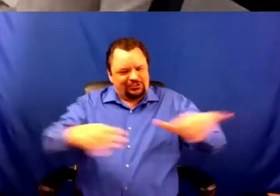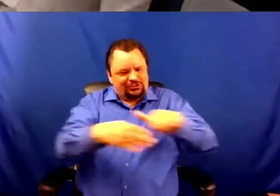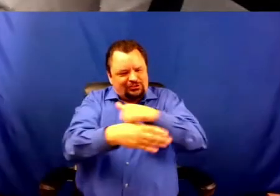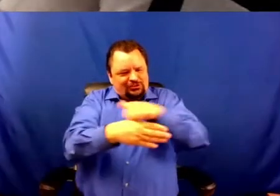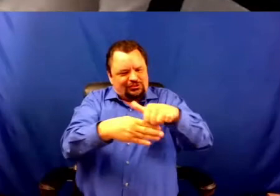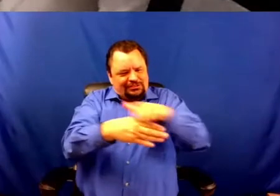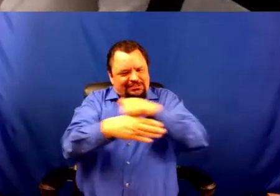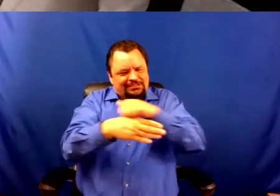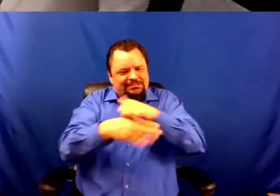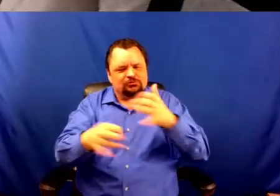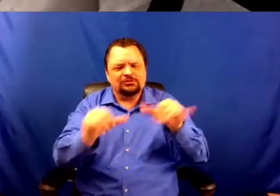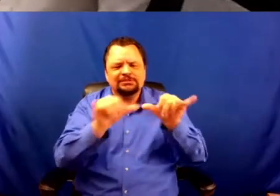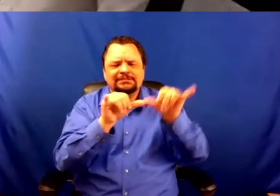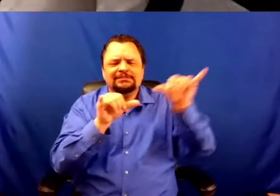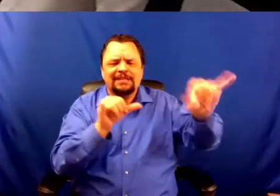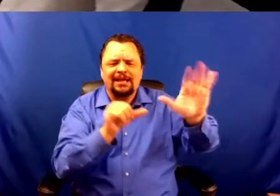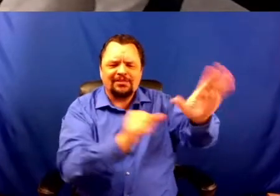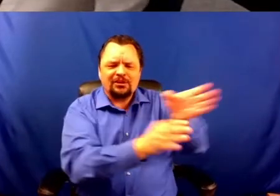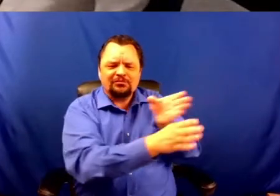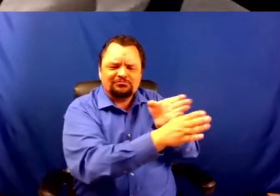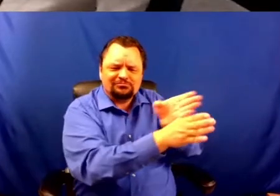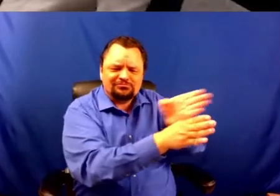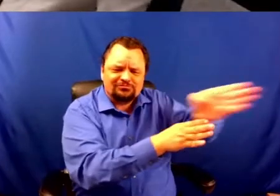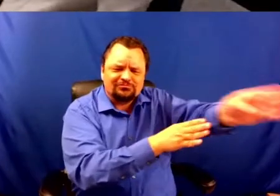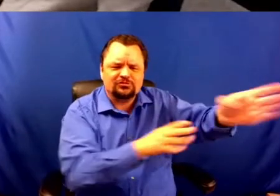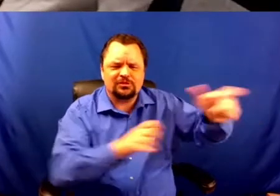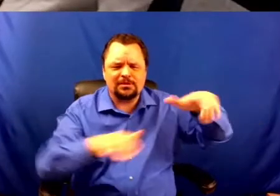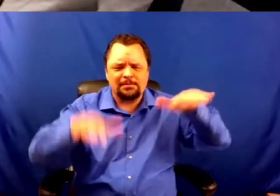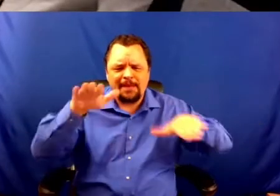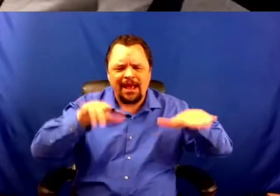a balance for the hospitals to keep their patients safe.